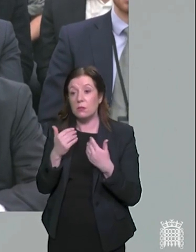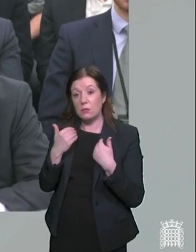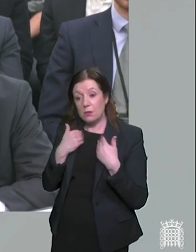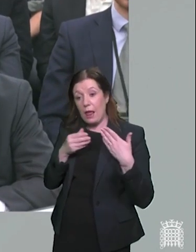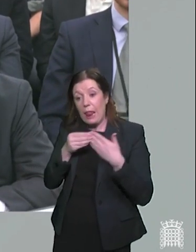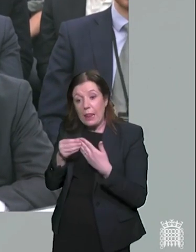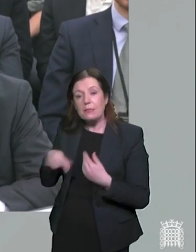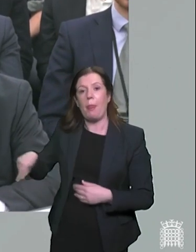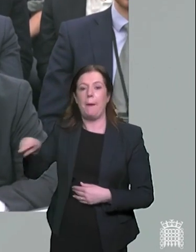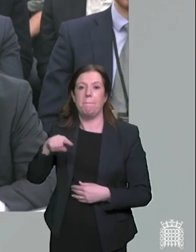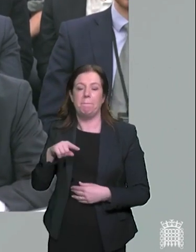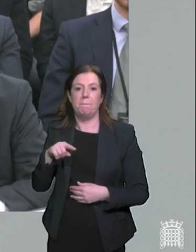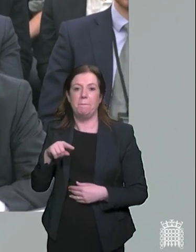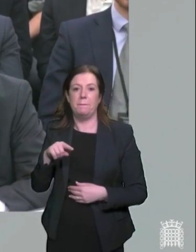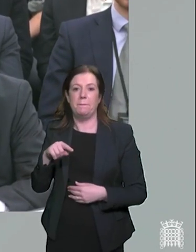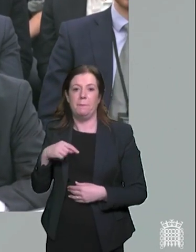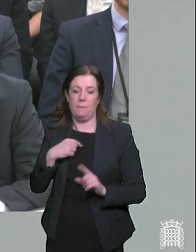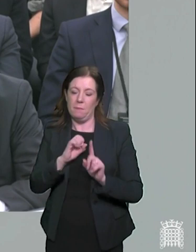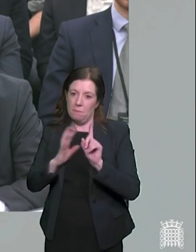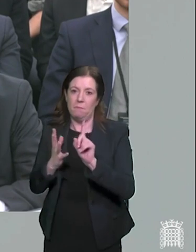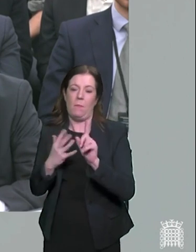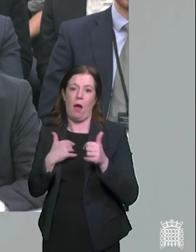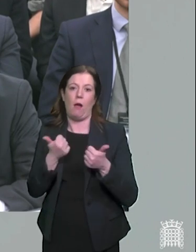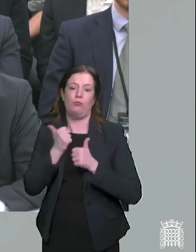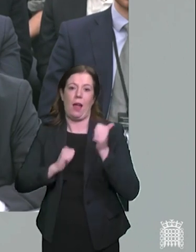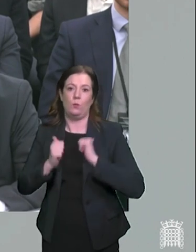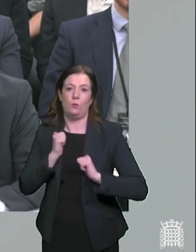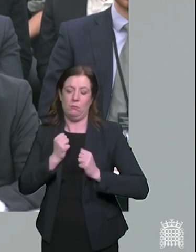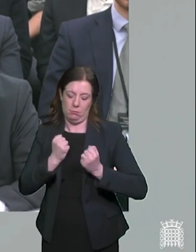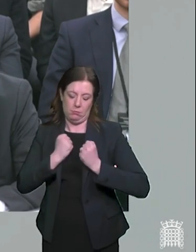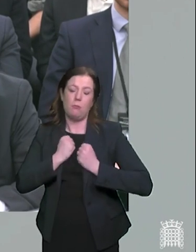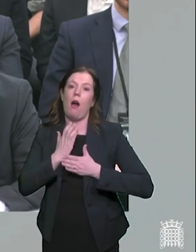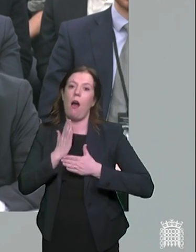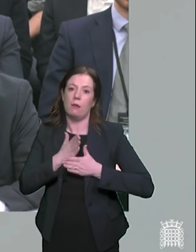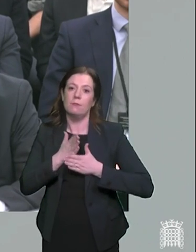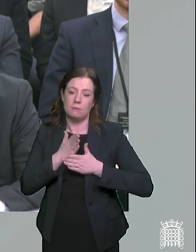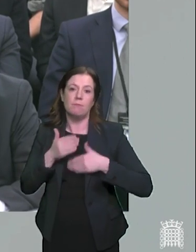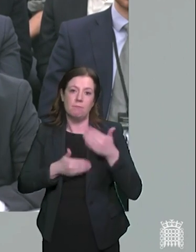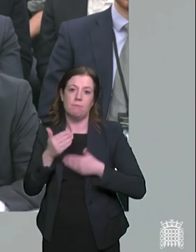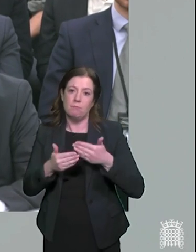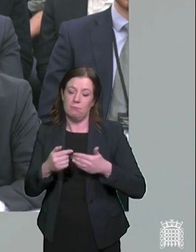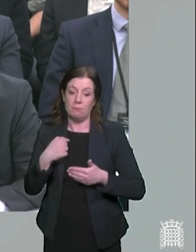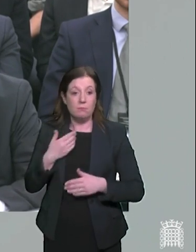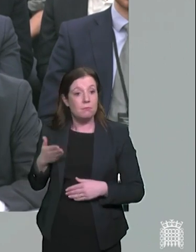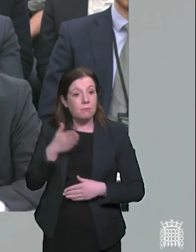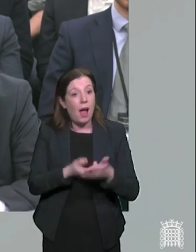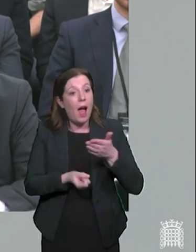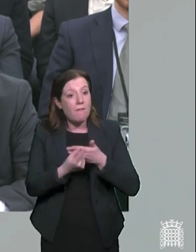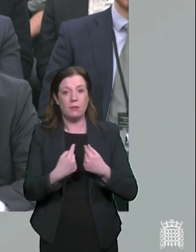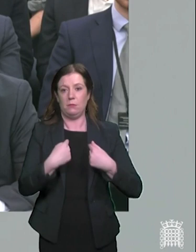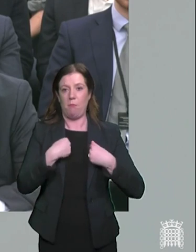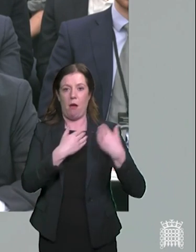and that is what I believe I was doing at every one of the events in